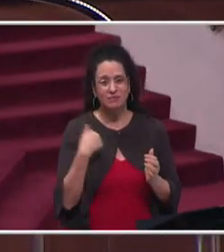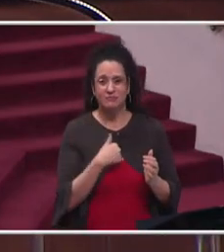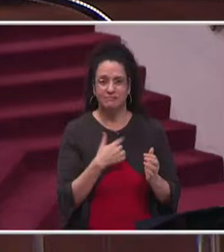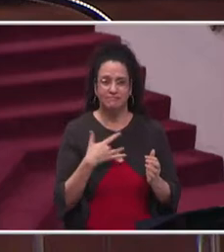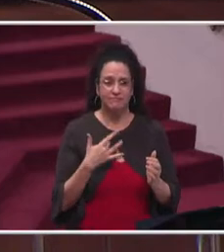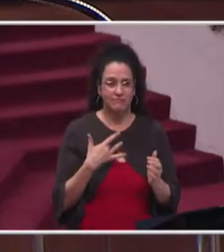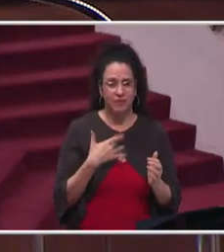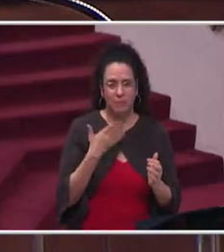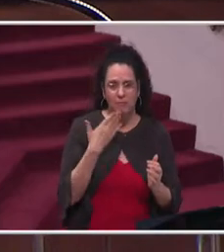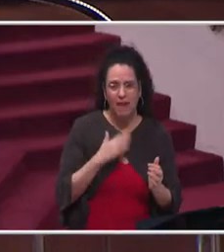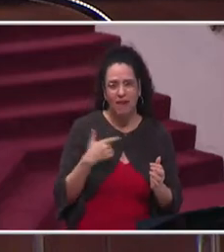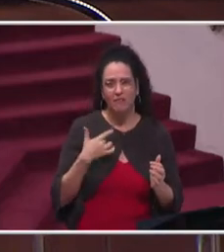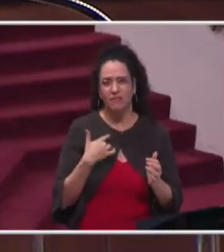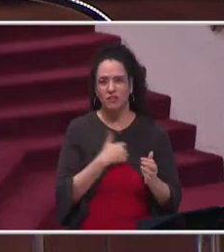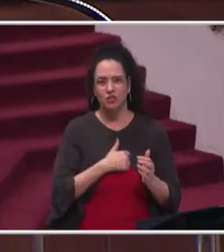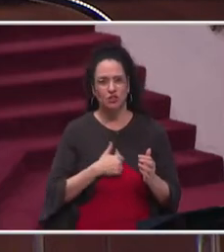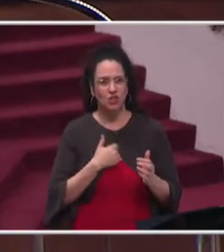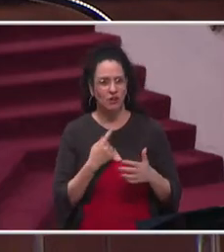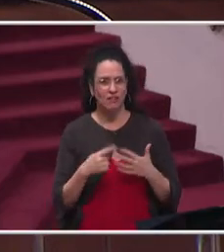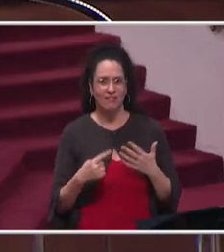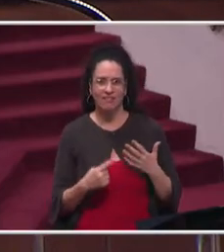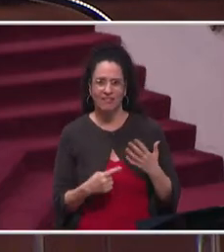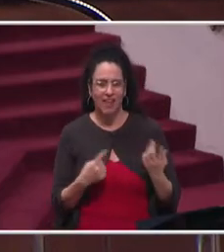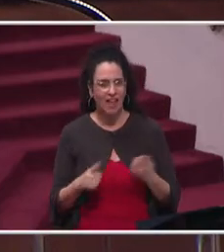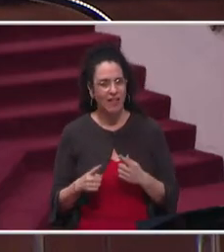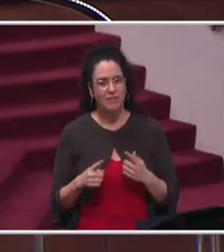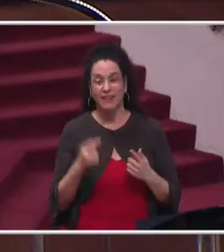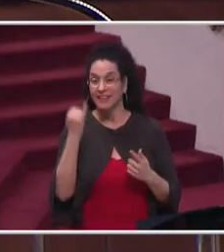with regrets, put it behind you.